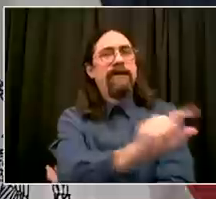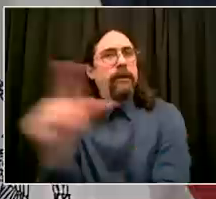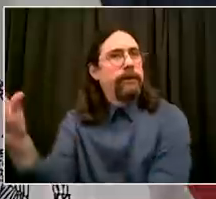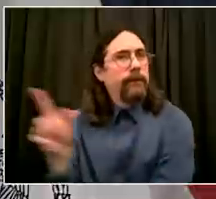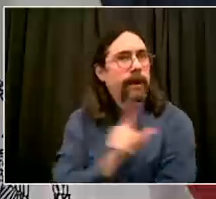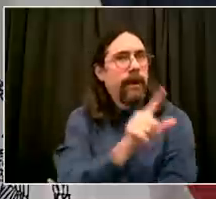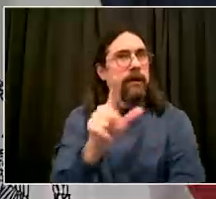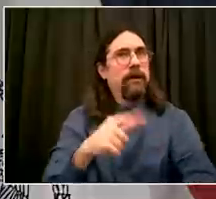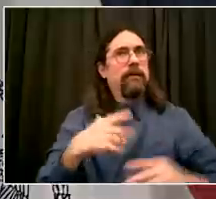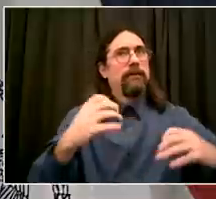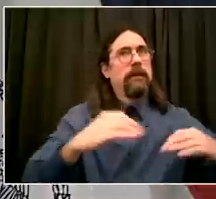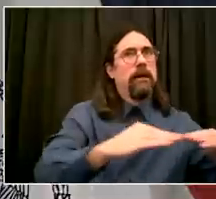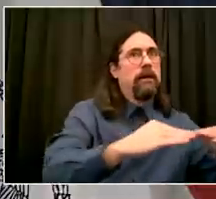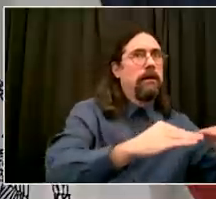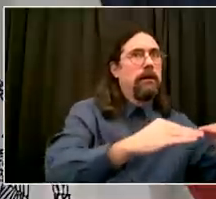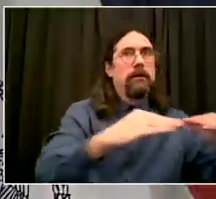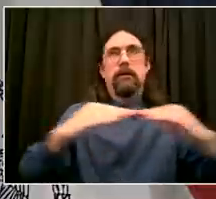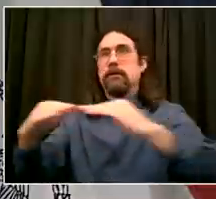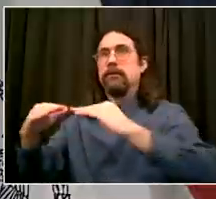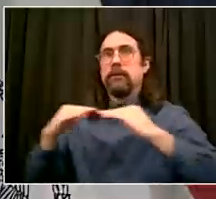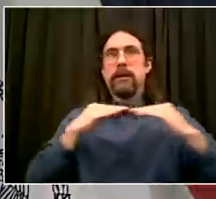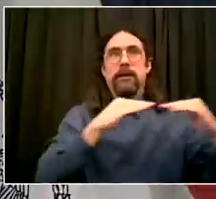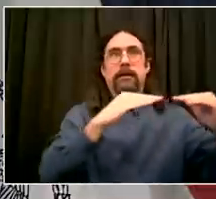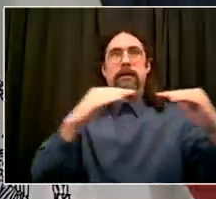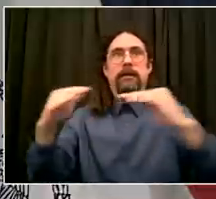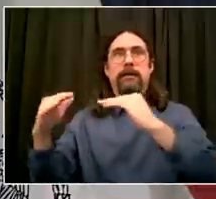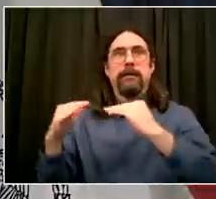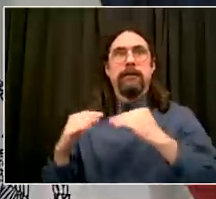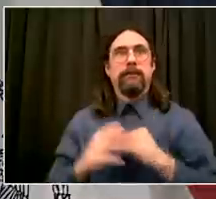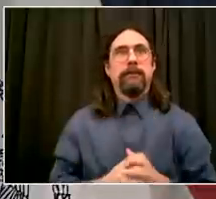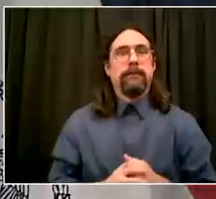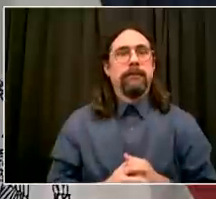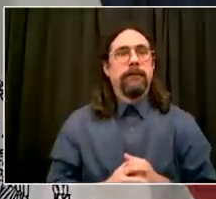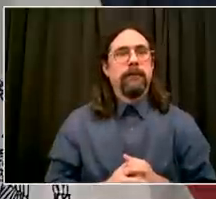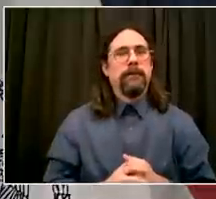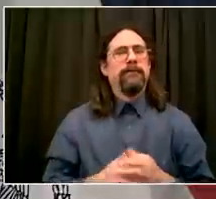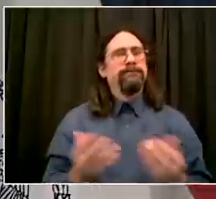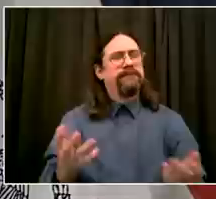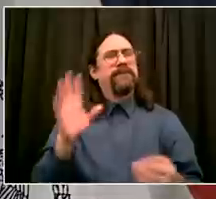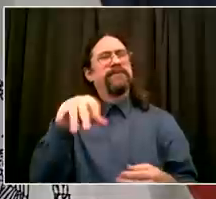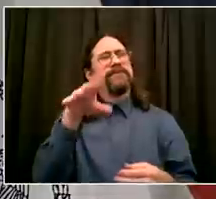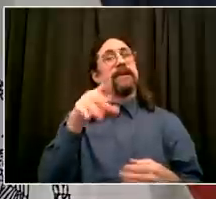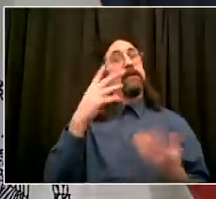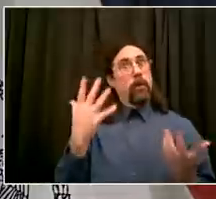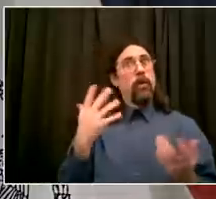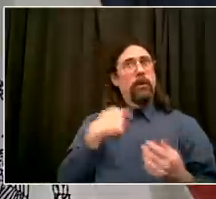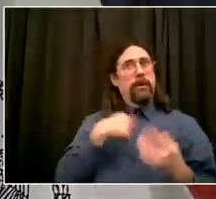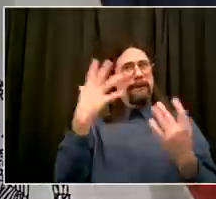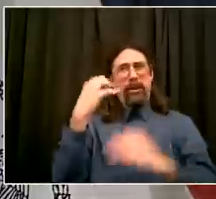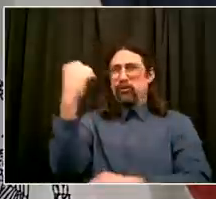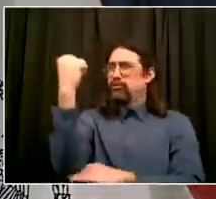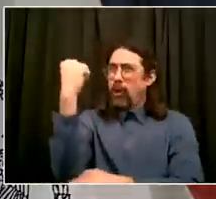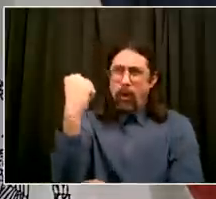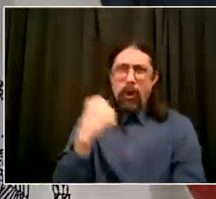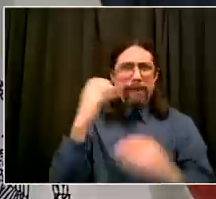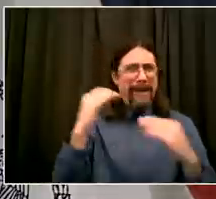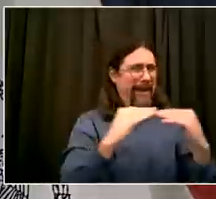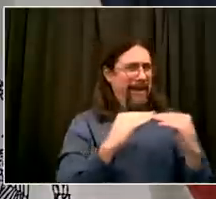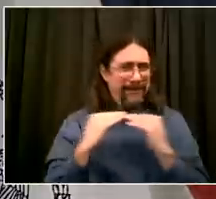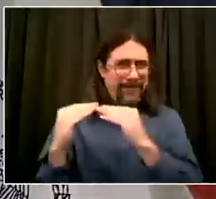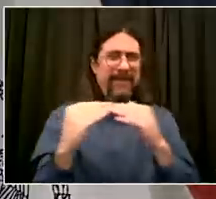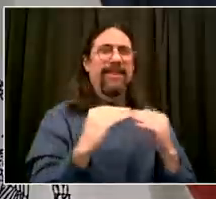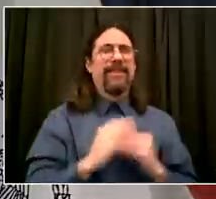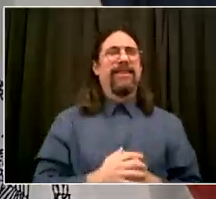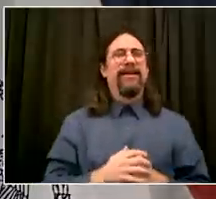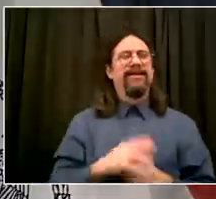back. We're going to get that energy back. But we also want things that are great for New Yorkers who have been here the whole time, the 8 million plus people who stuck with the city